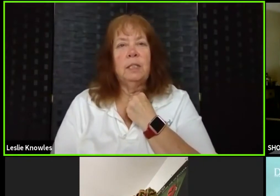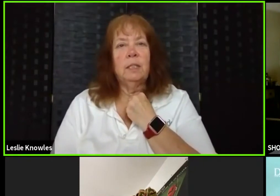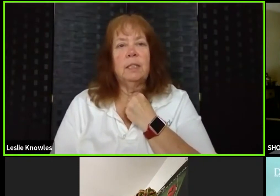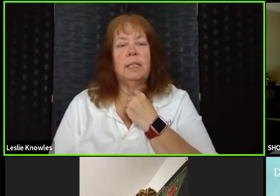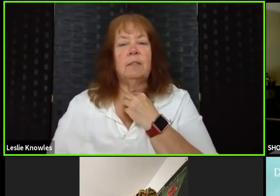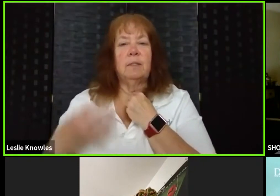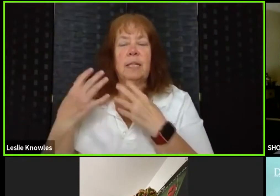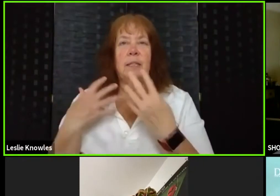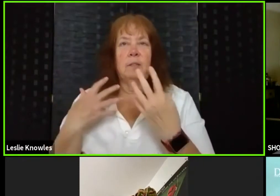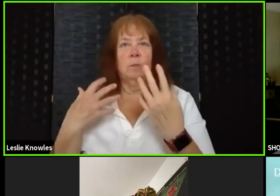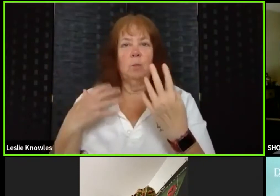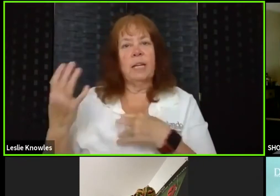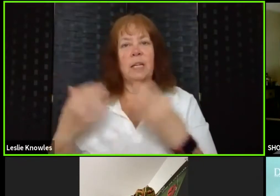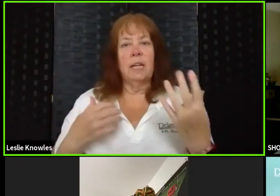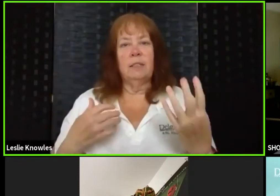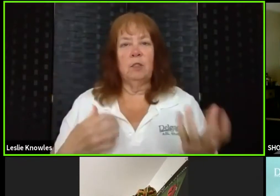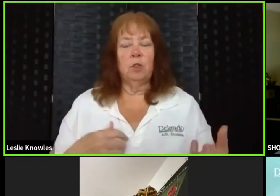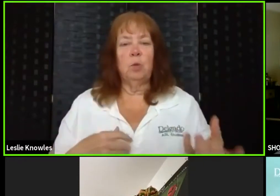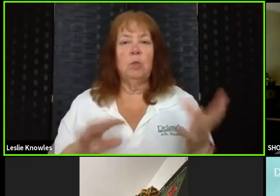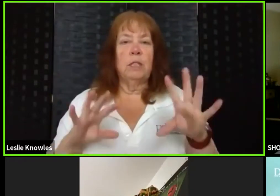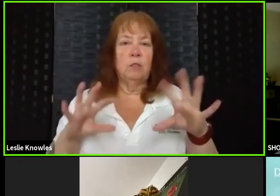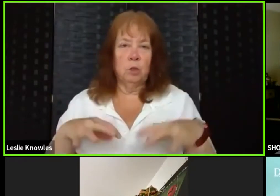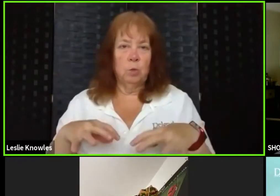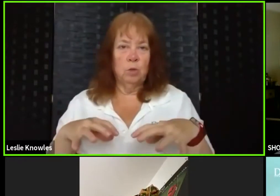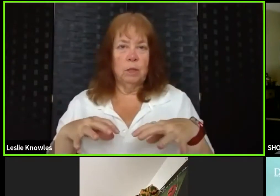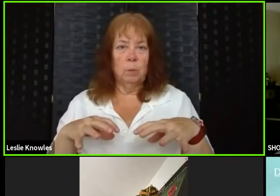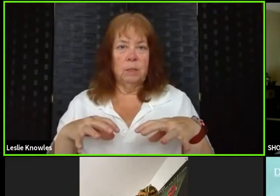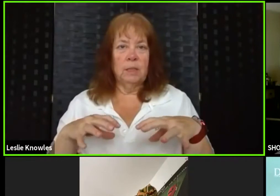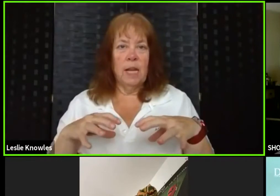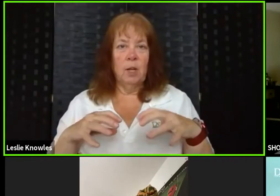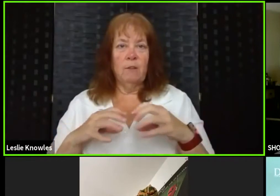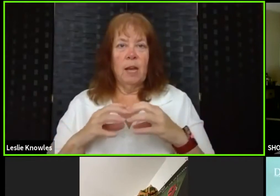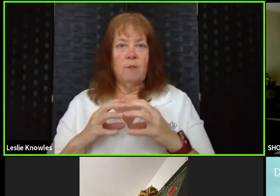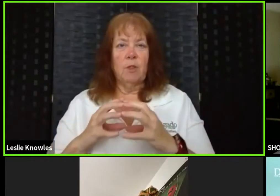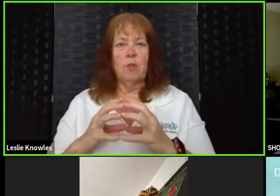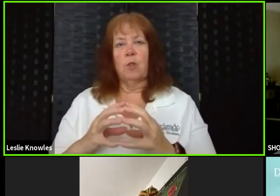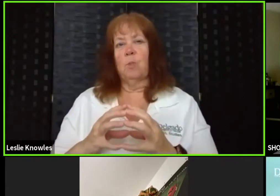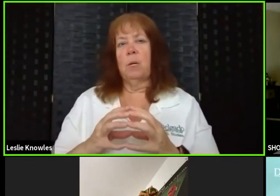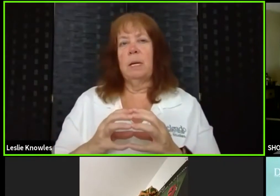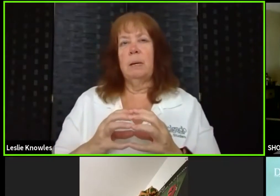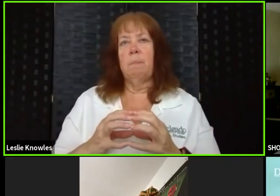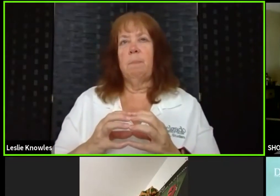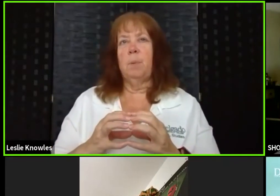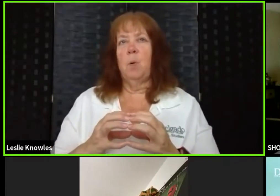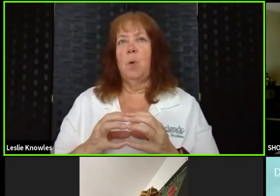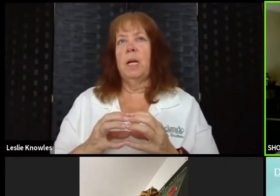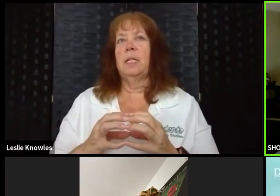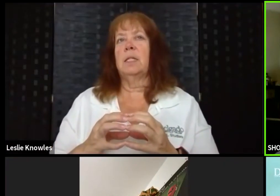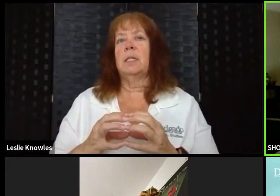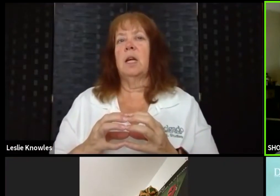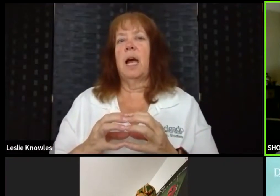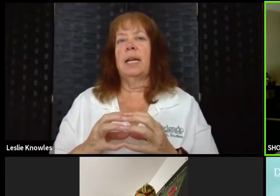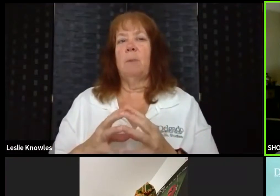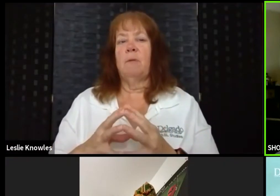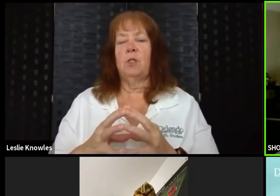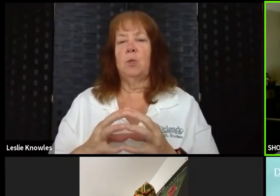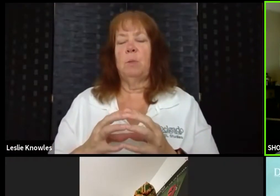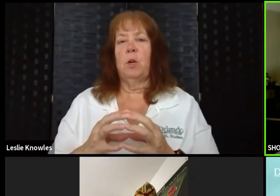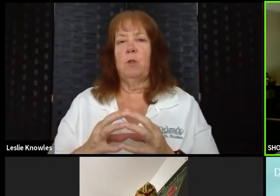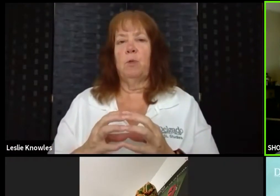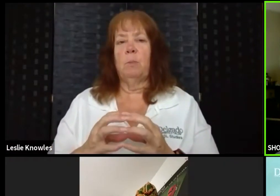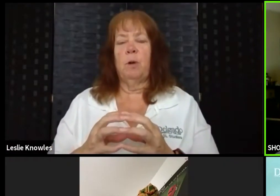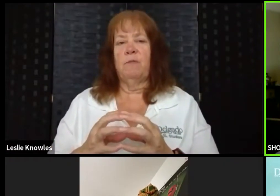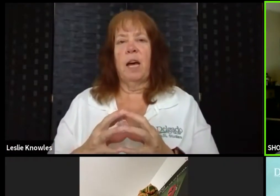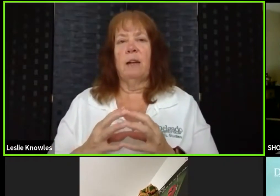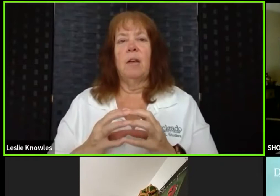which it's recognized in the schools. In the schools in Louisiana, you have to have a 3 point, I can't remember if it's